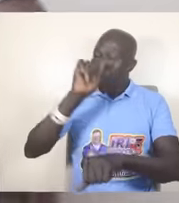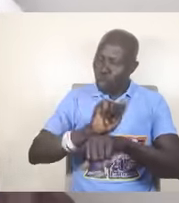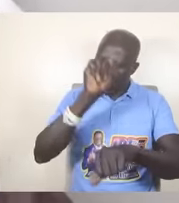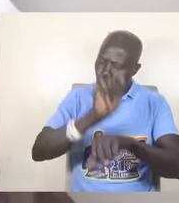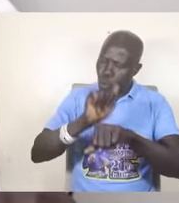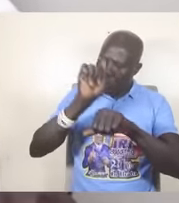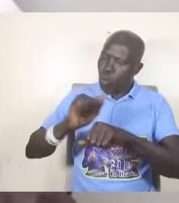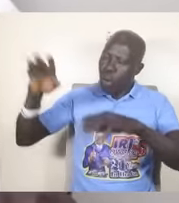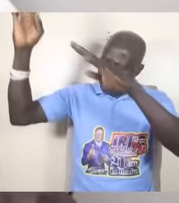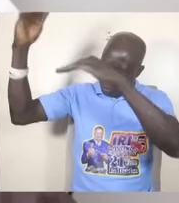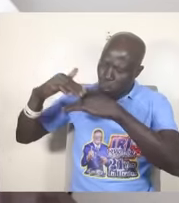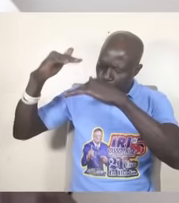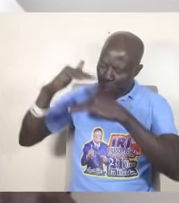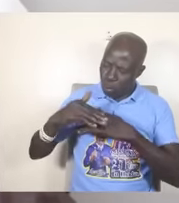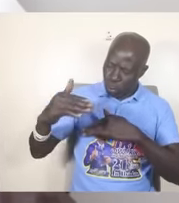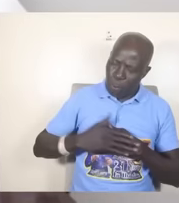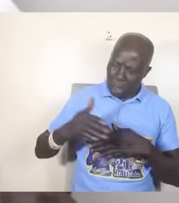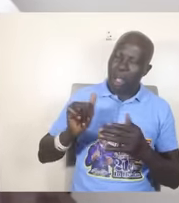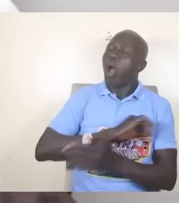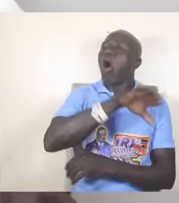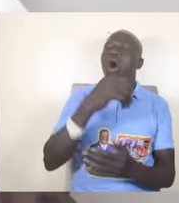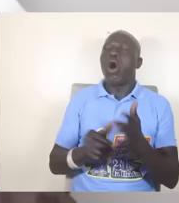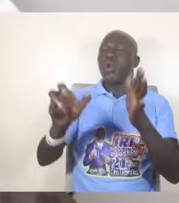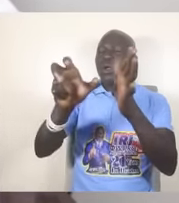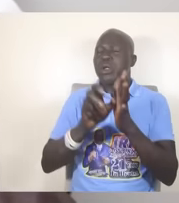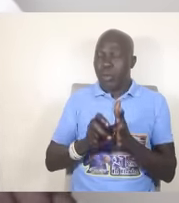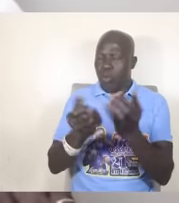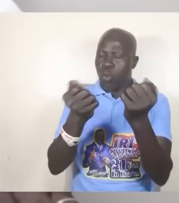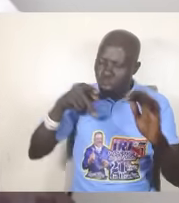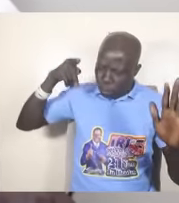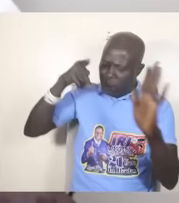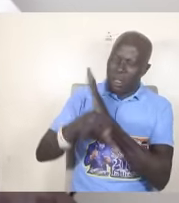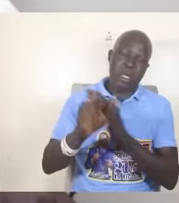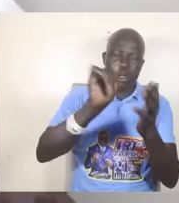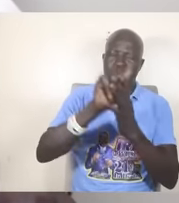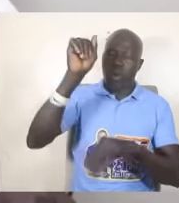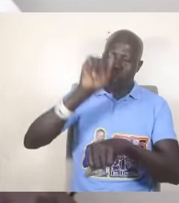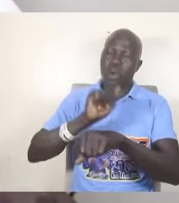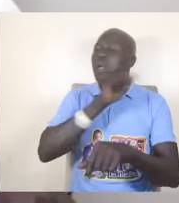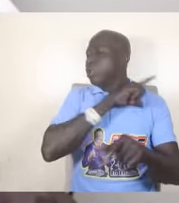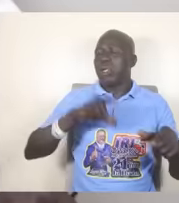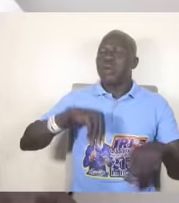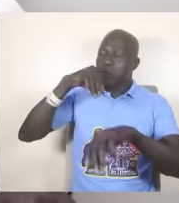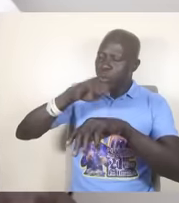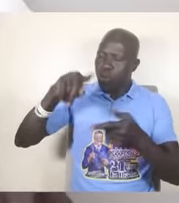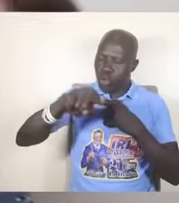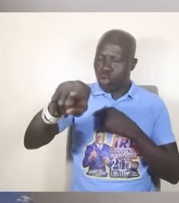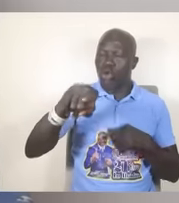your business is moving backwards. And you think we say to be those of you that yet want to do another mission.